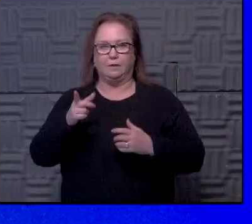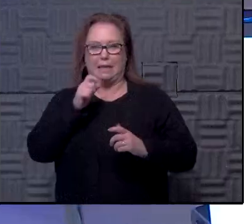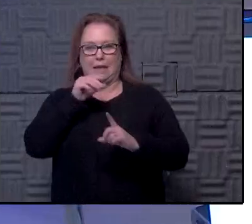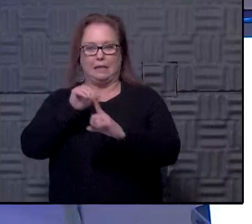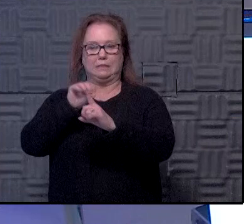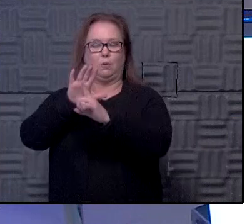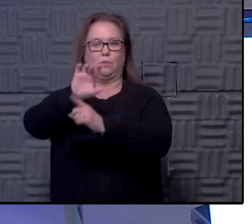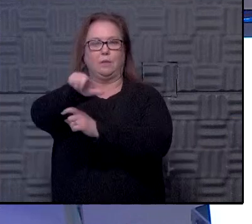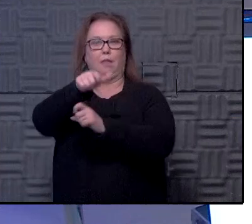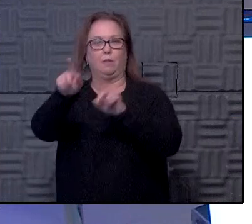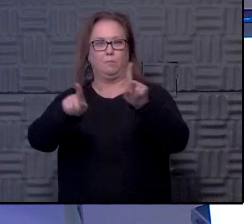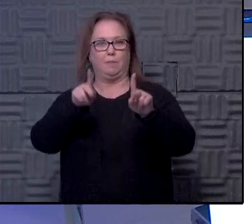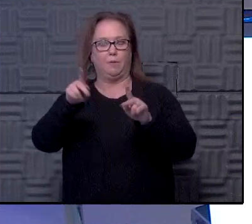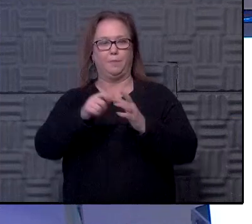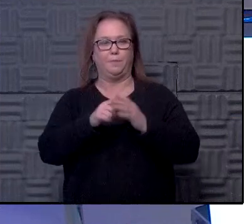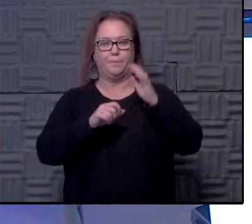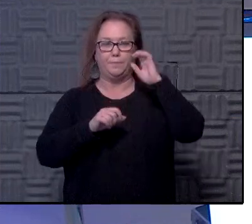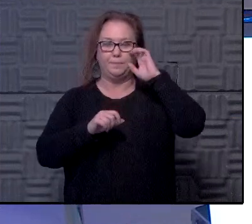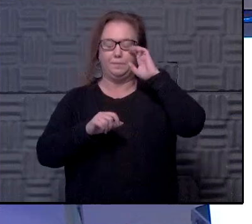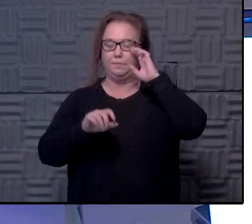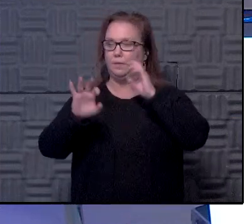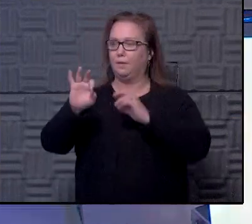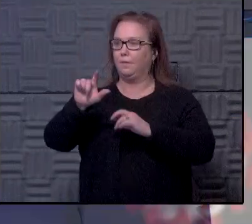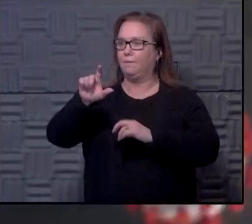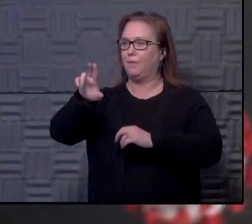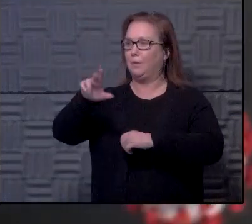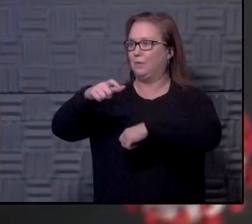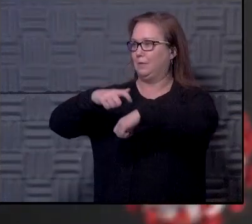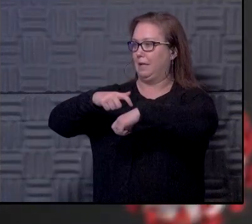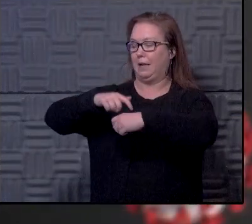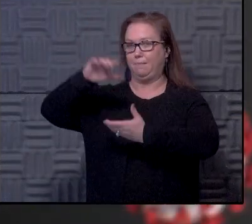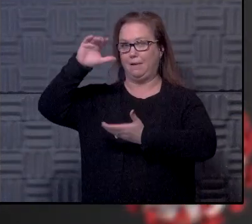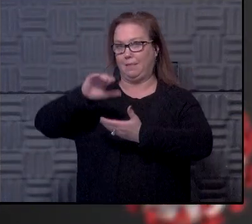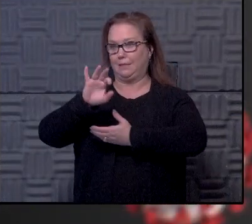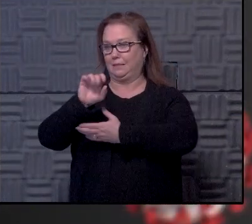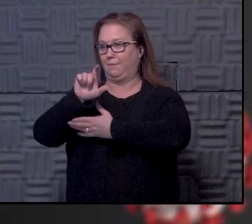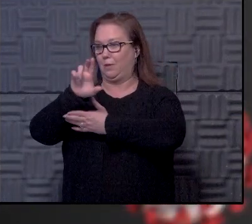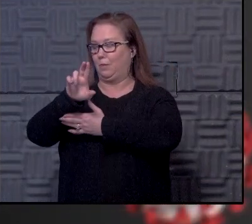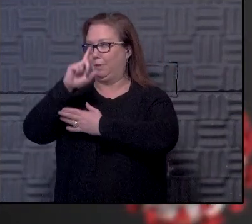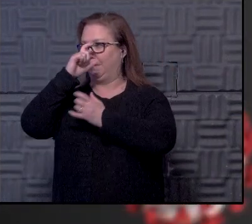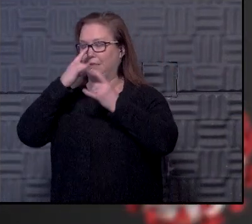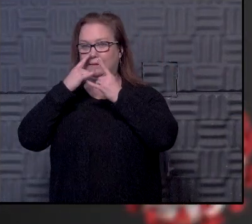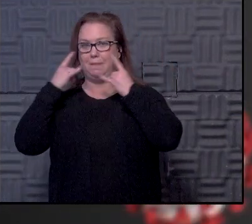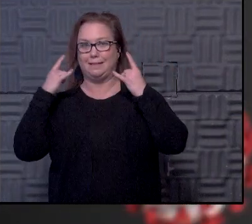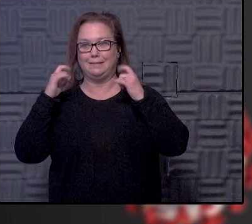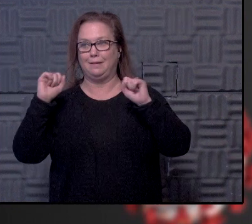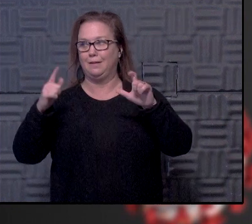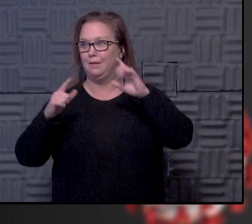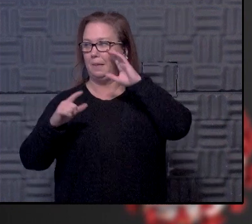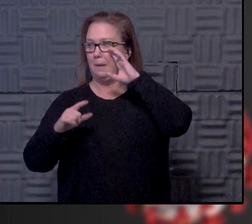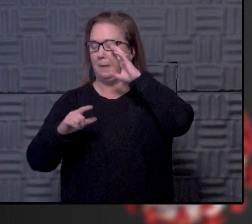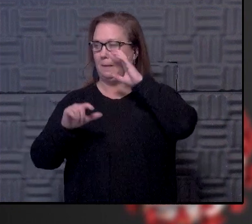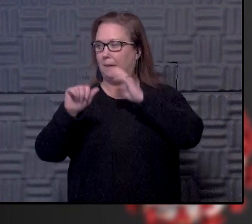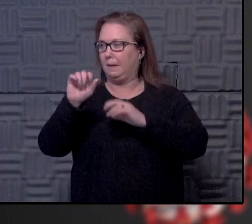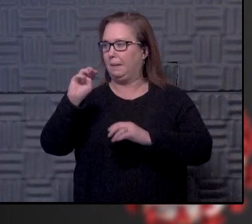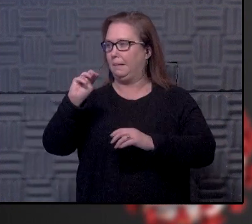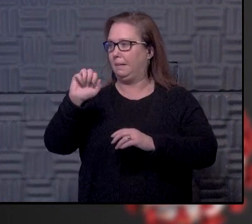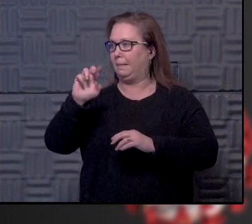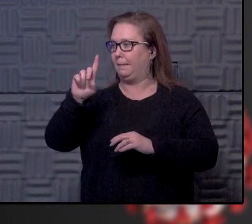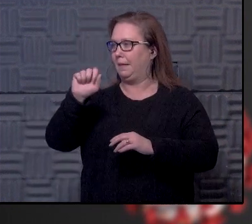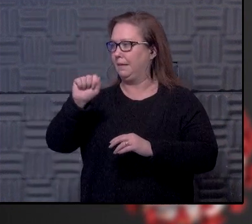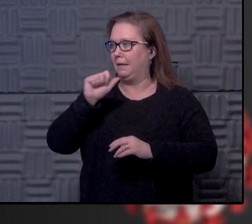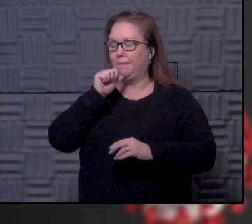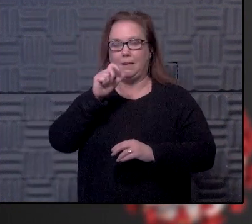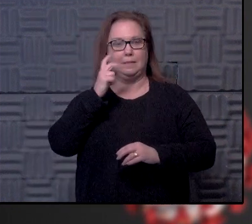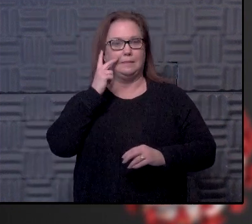well. How is flu season going? Are you seeing less flu since everyone is masking? Well, Amanda, I'm not seeing a lot of flu so